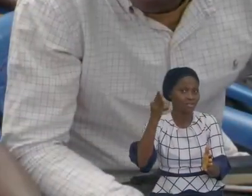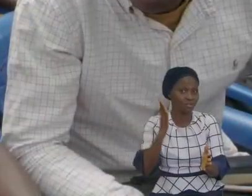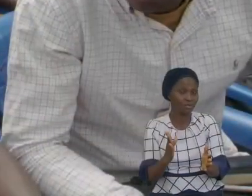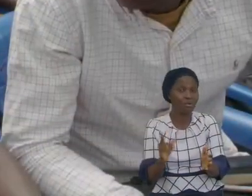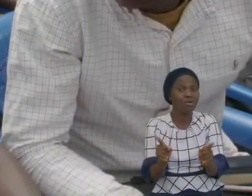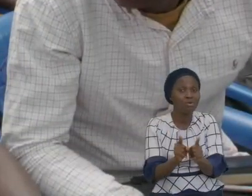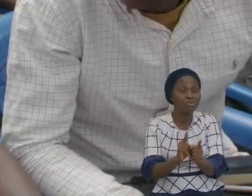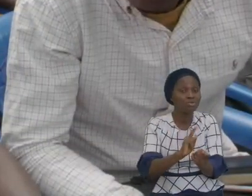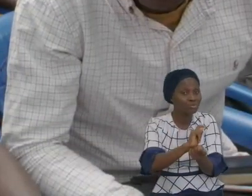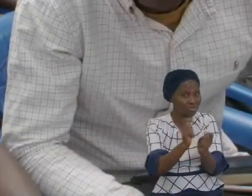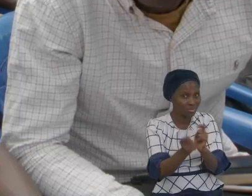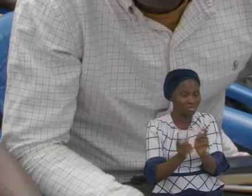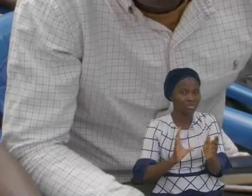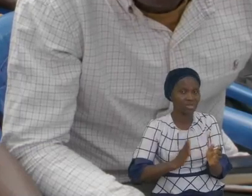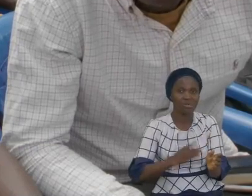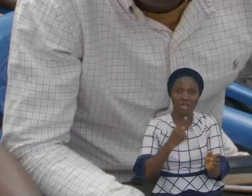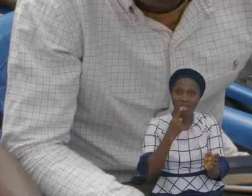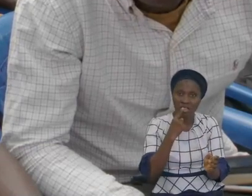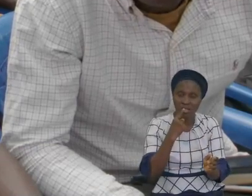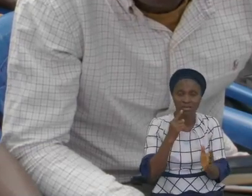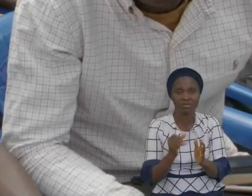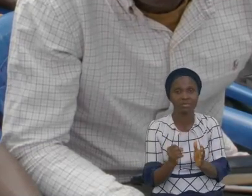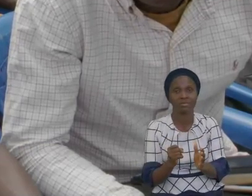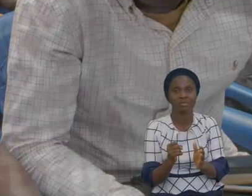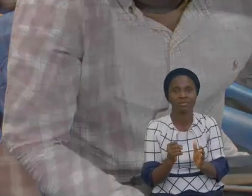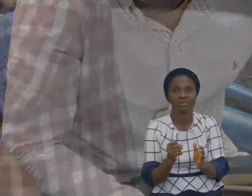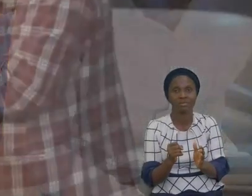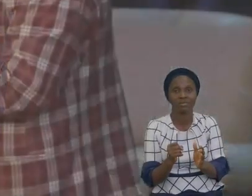Many people talk when you should be quiet.